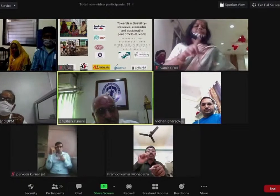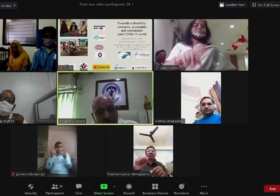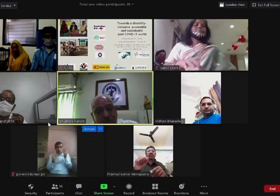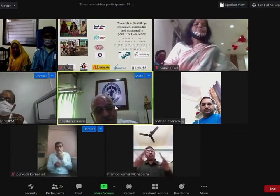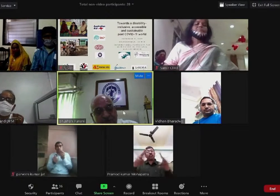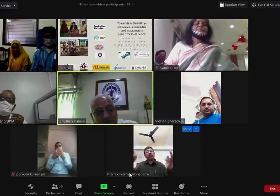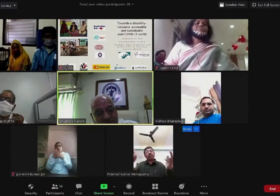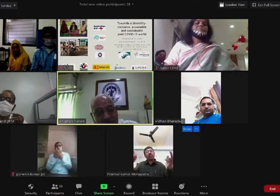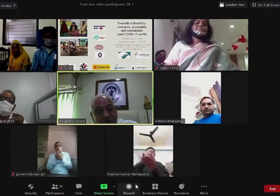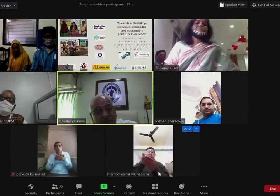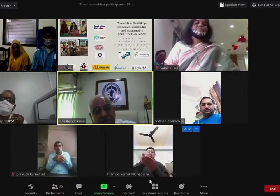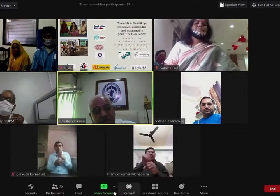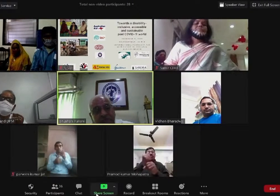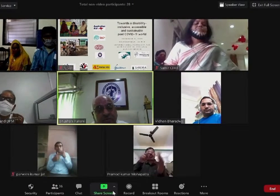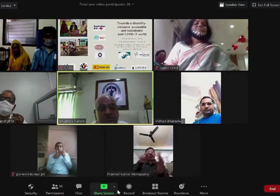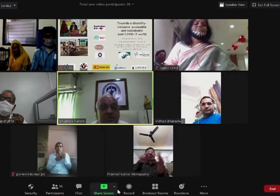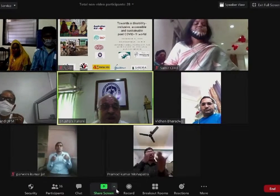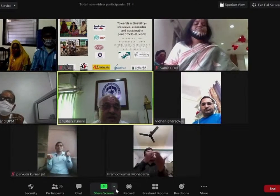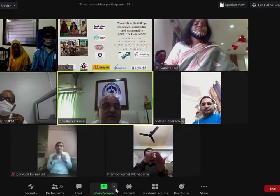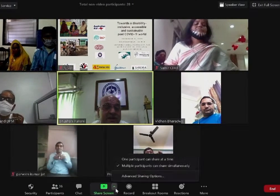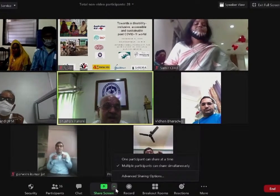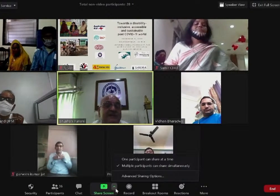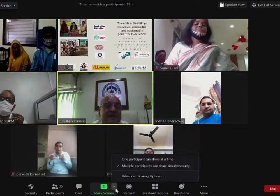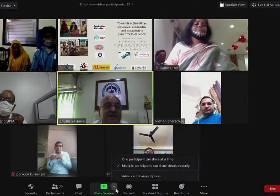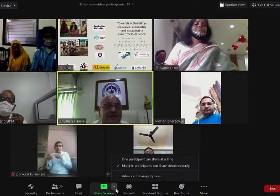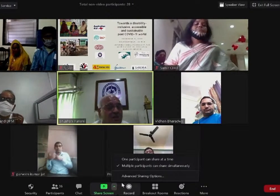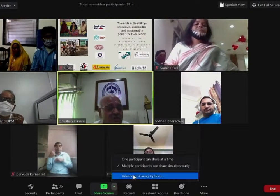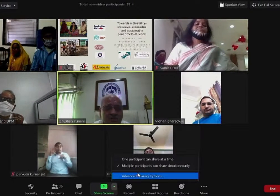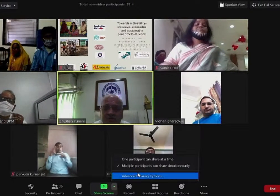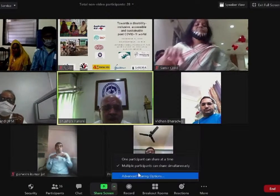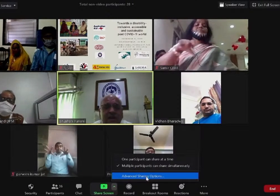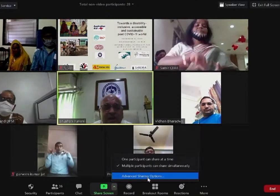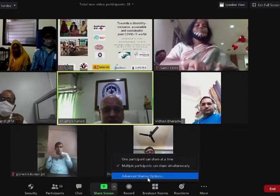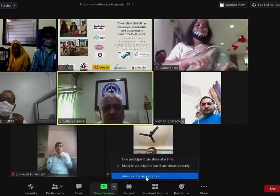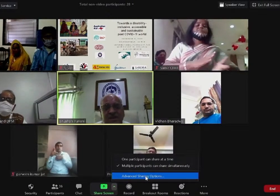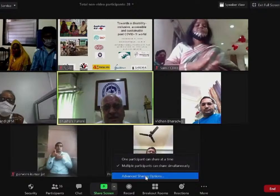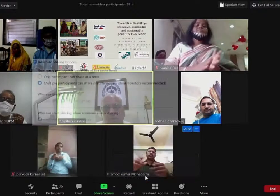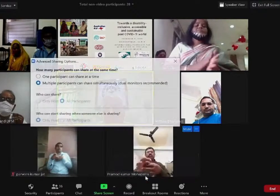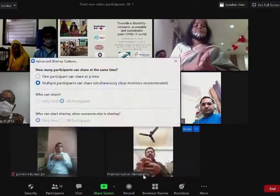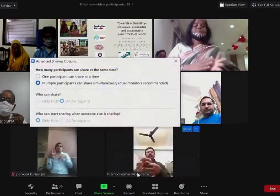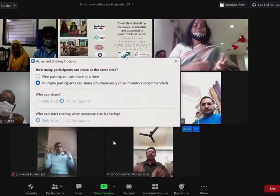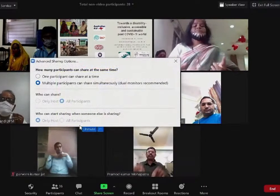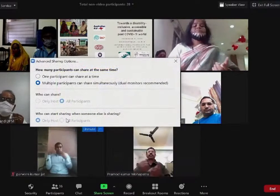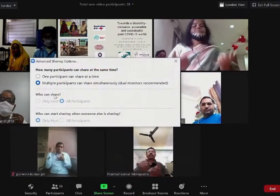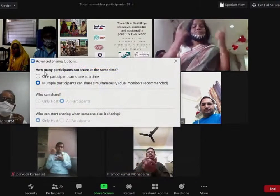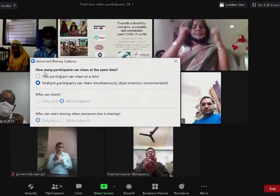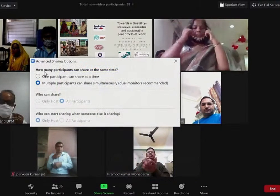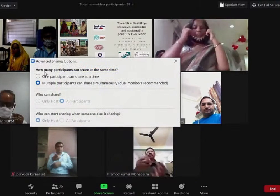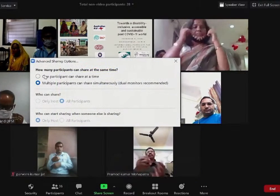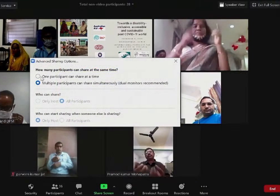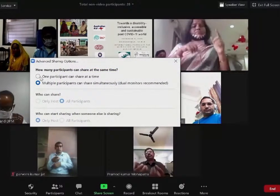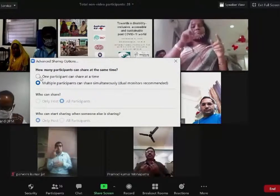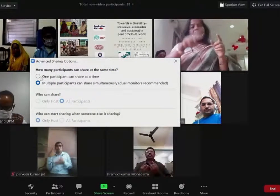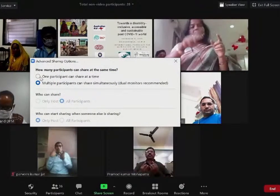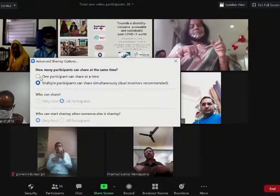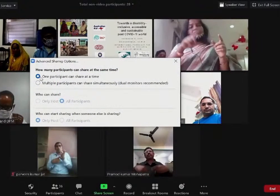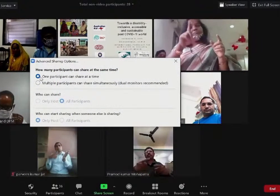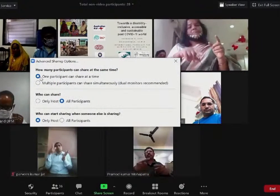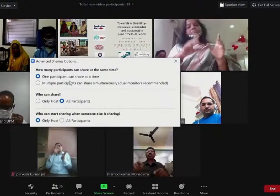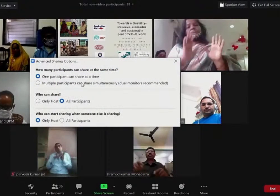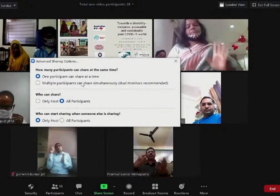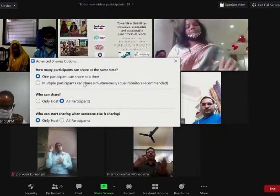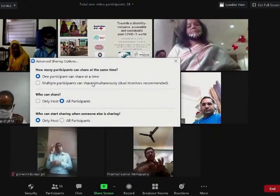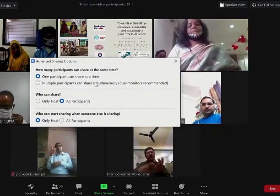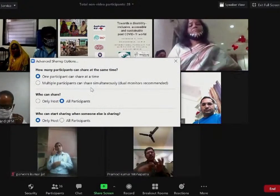recognized and are also highlighted, keeping wash and need, and which should be acceptable because there